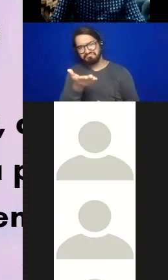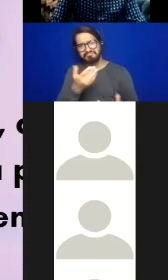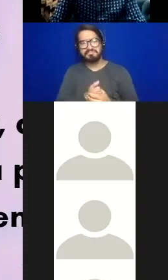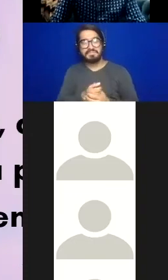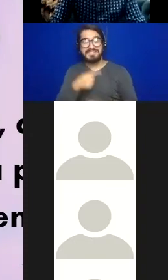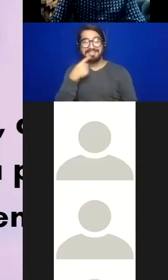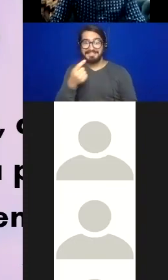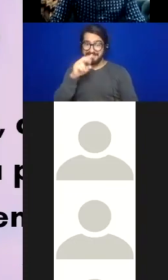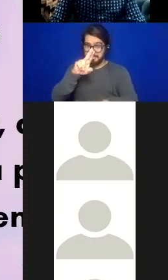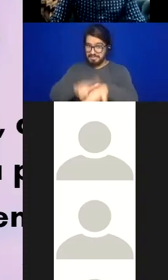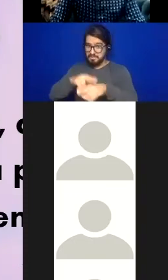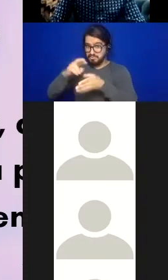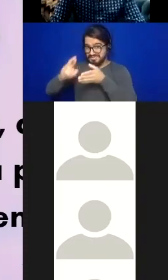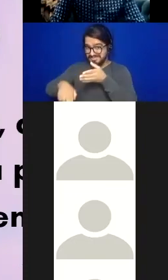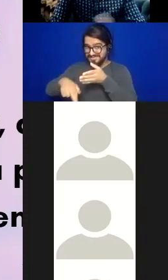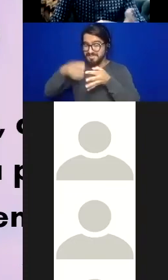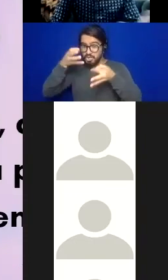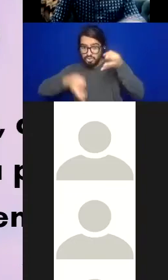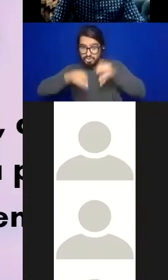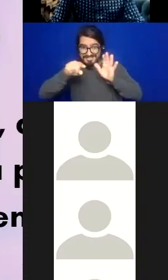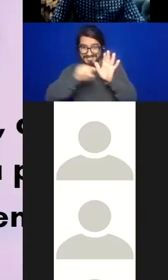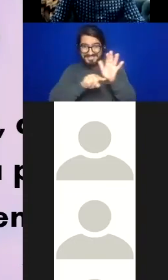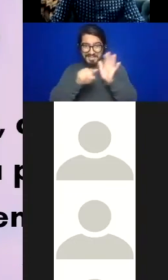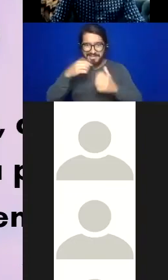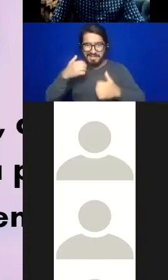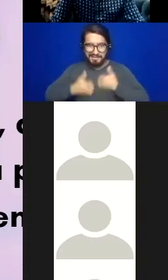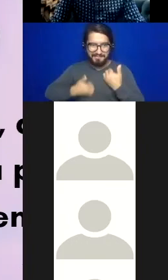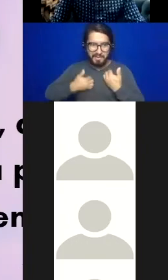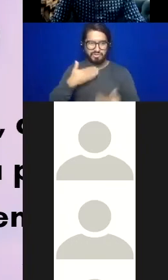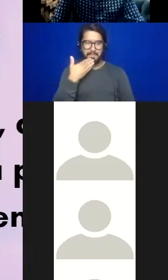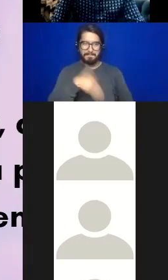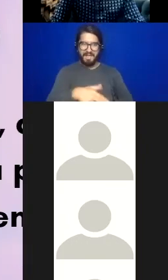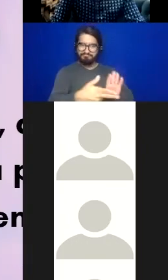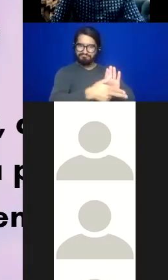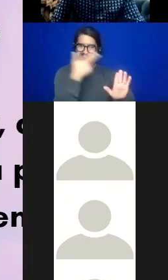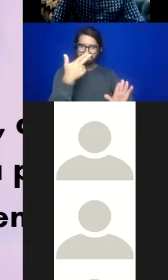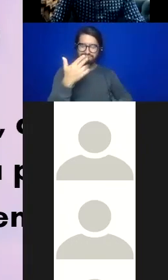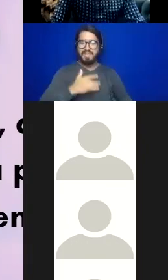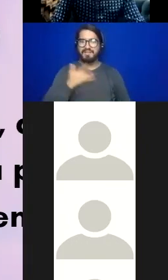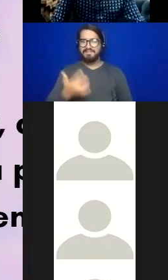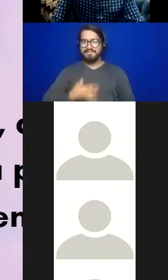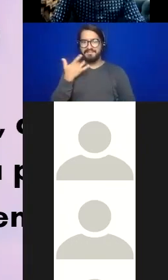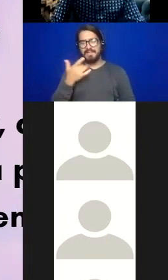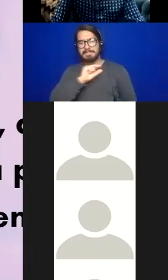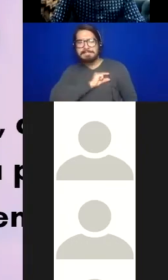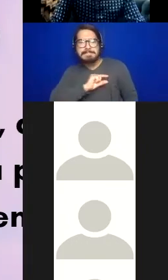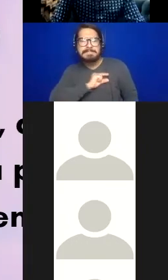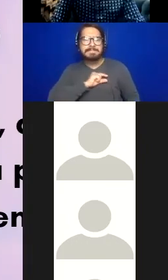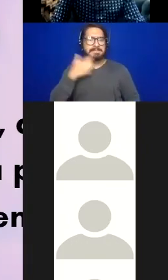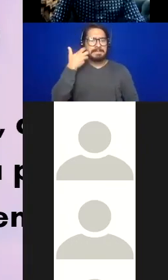the natural consequences of judging negative emotions as bad are feelings of guilt, shame, anger,